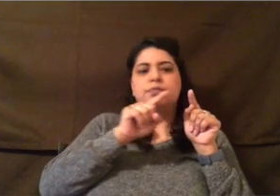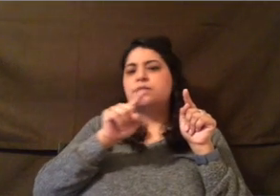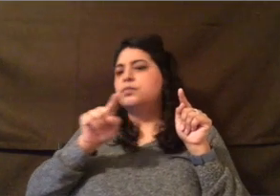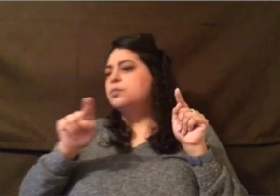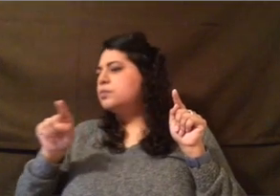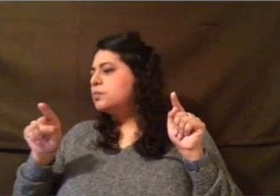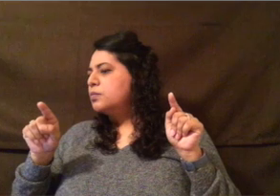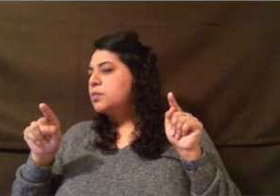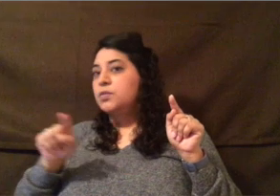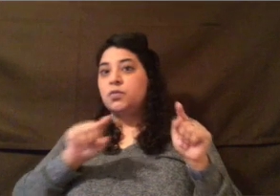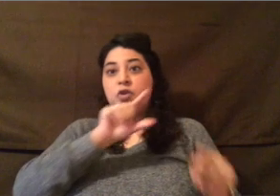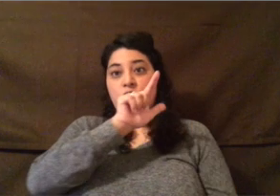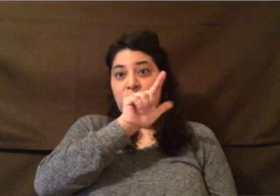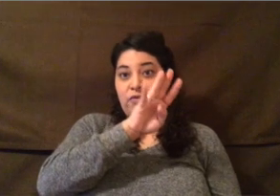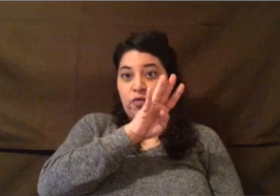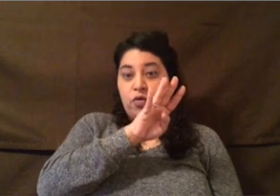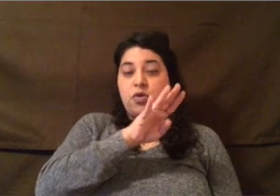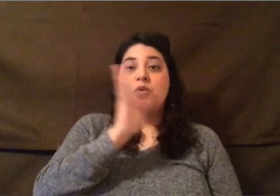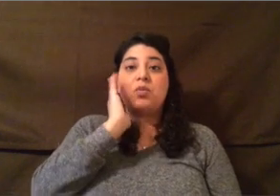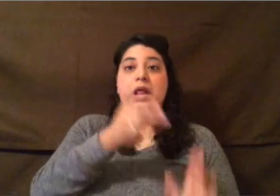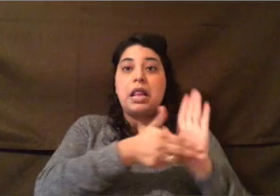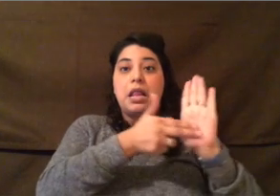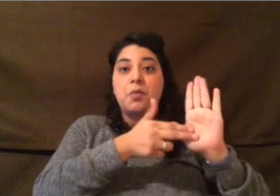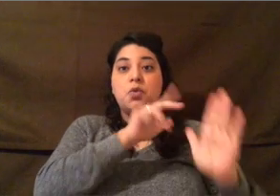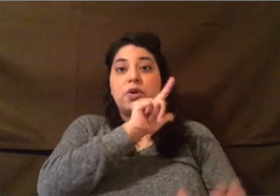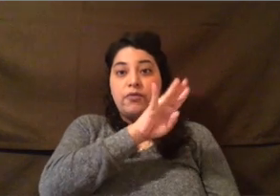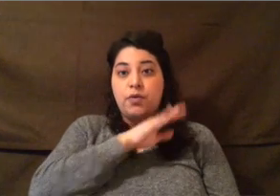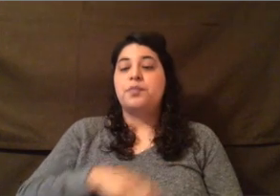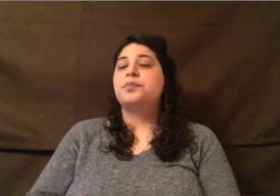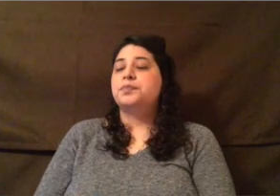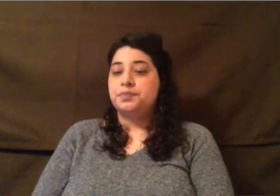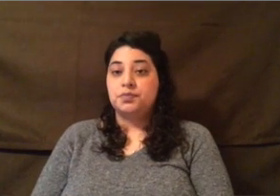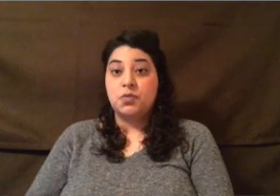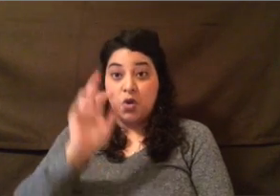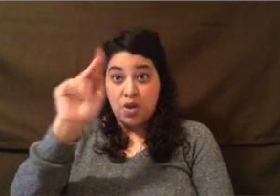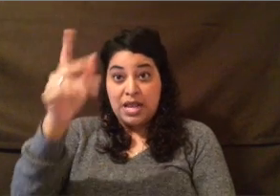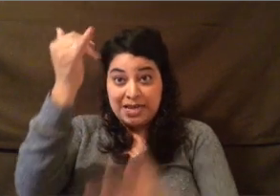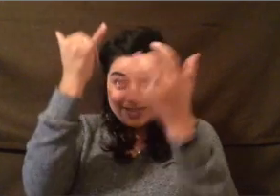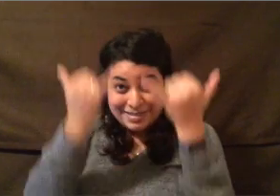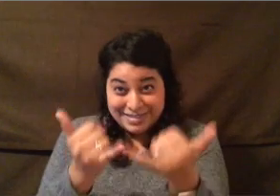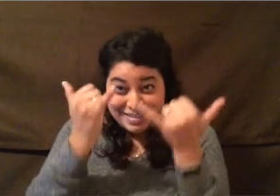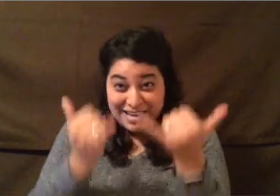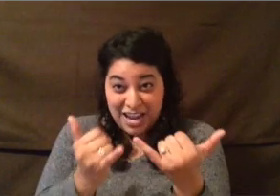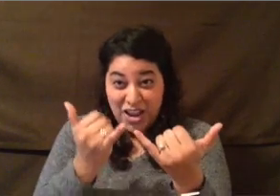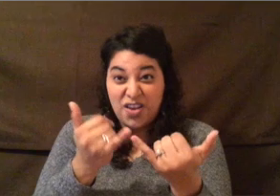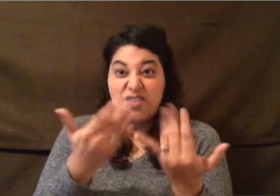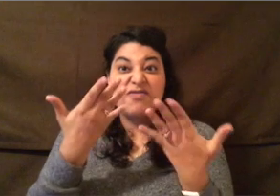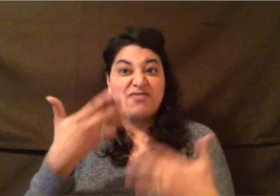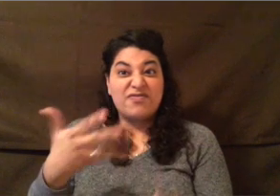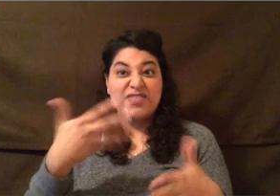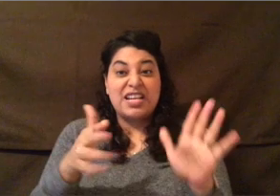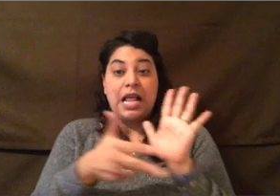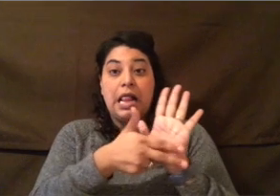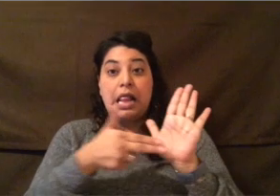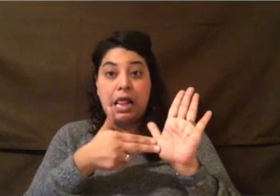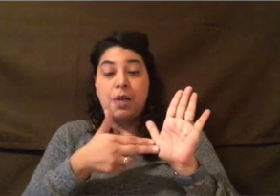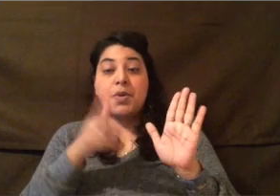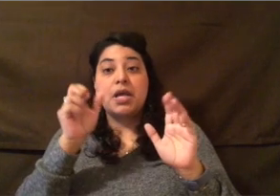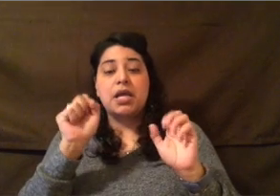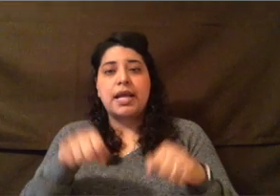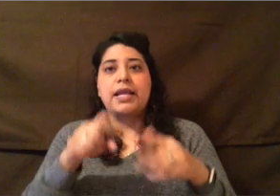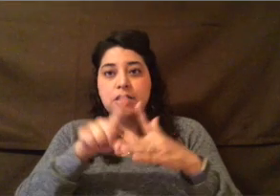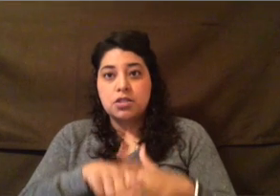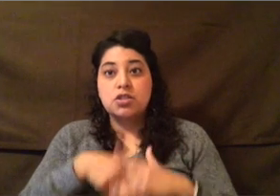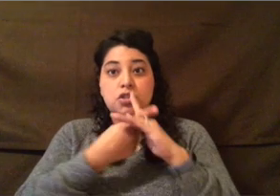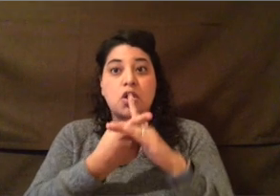and it's 24. So I'm going to label it with 24. All right, now that our bar graph is labeled, we can go ahead and start our